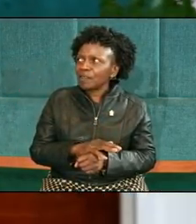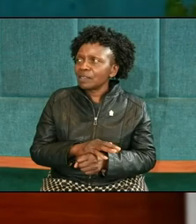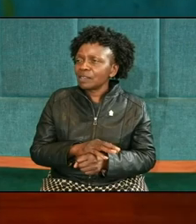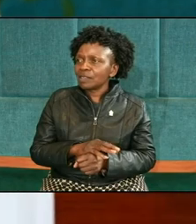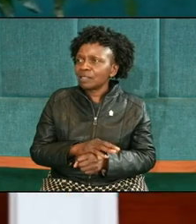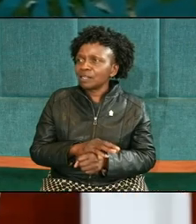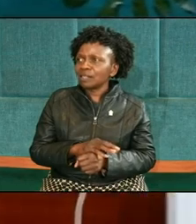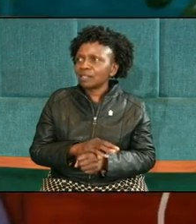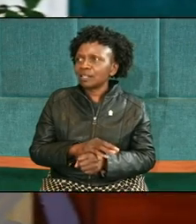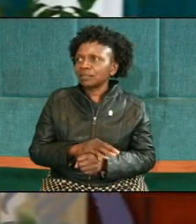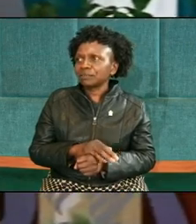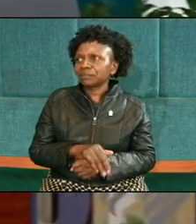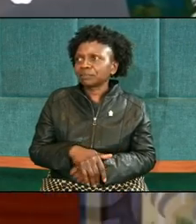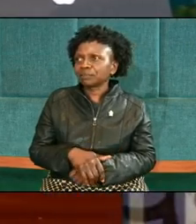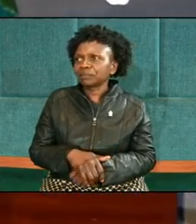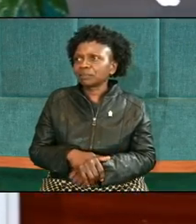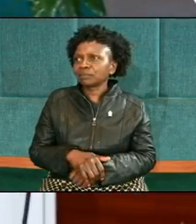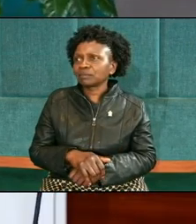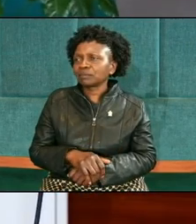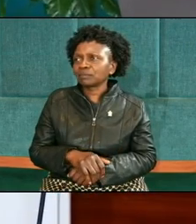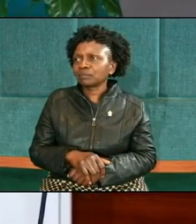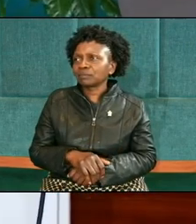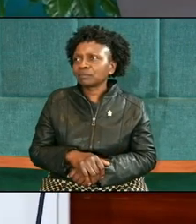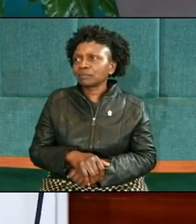Oh, Lord.